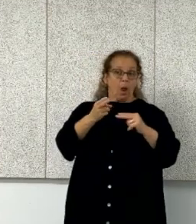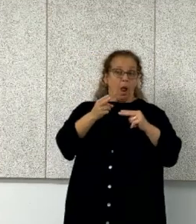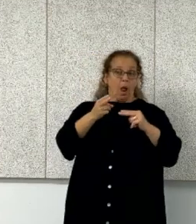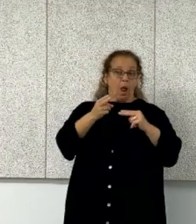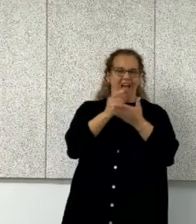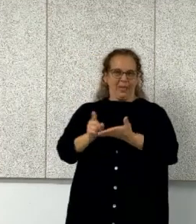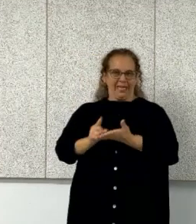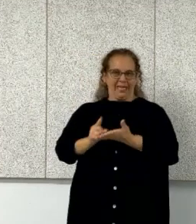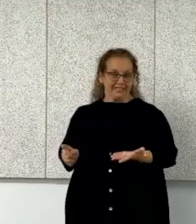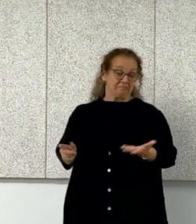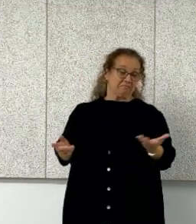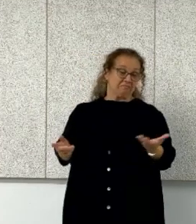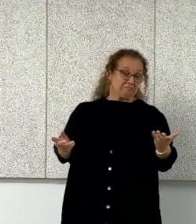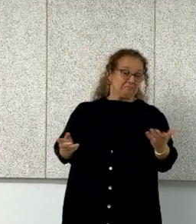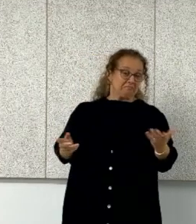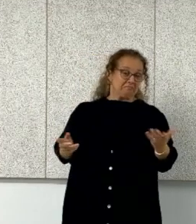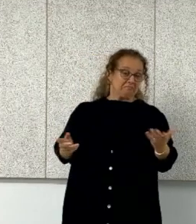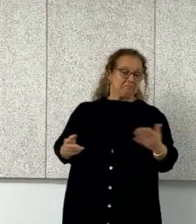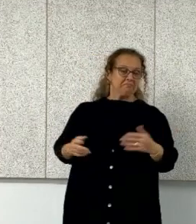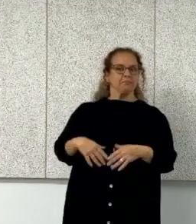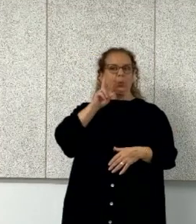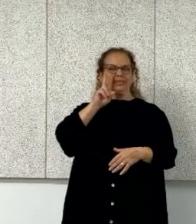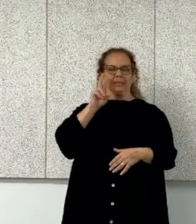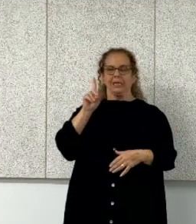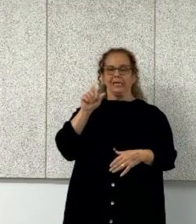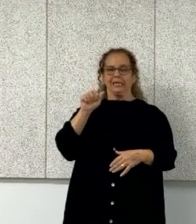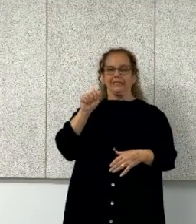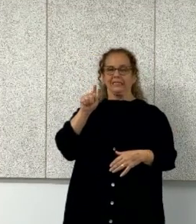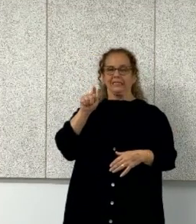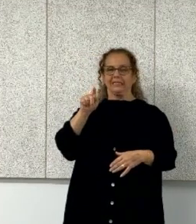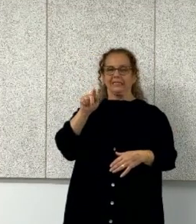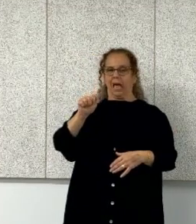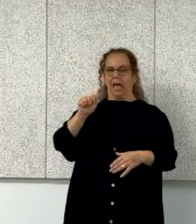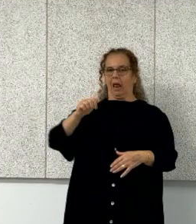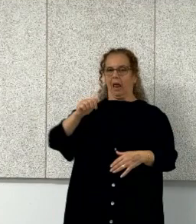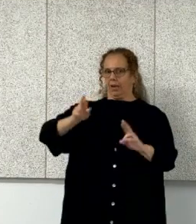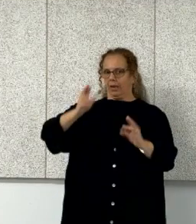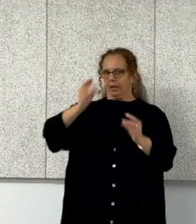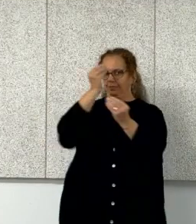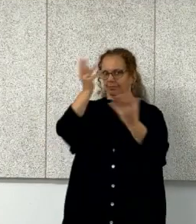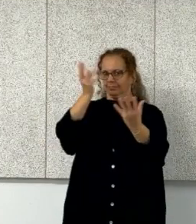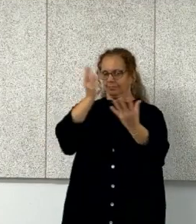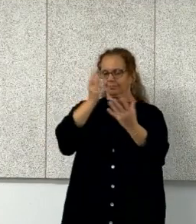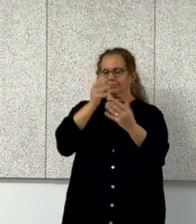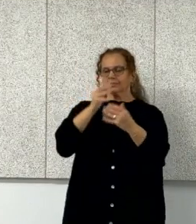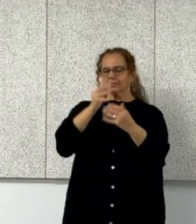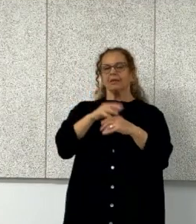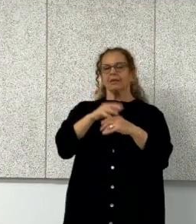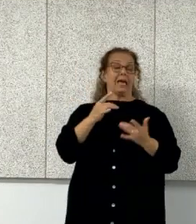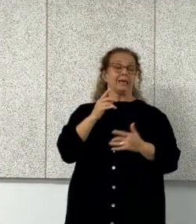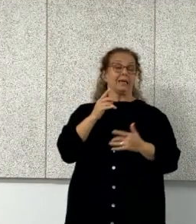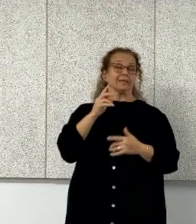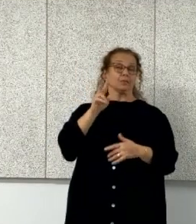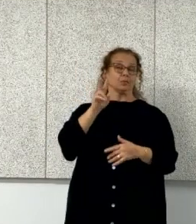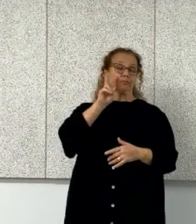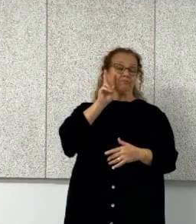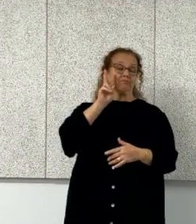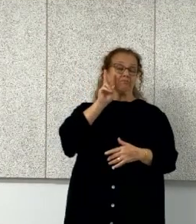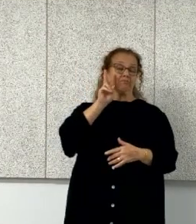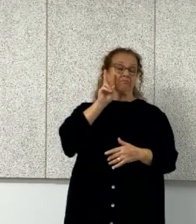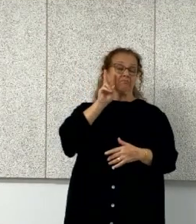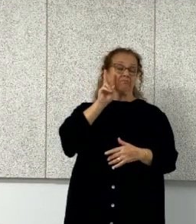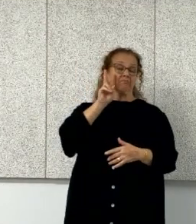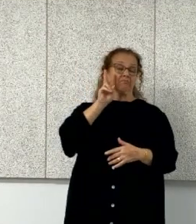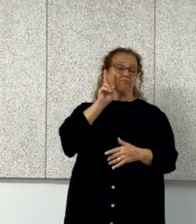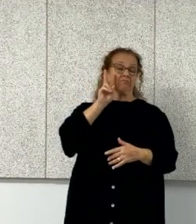data coming soon, but it's looking really interesting. So very excited to kind of report out that. But in addition to that Name